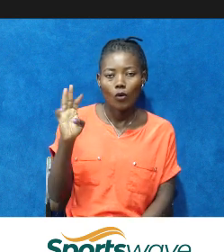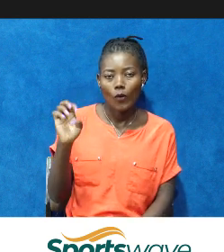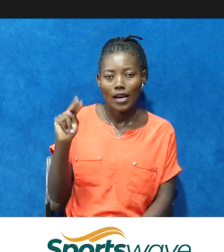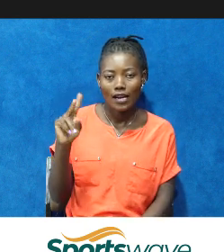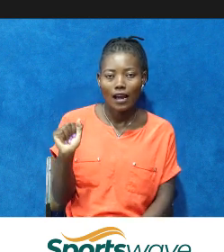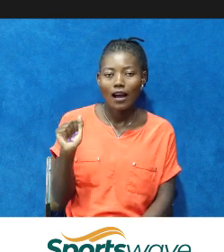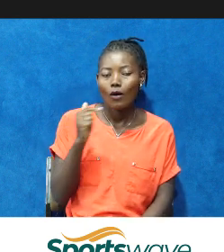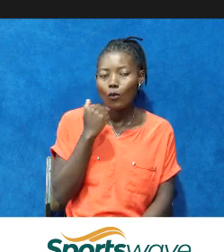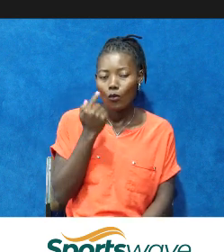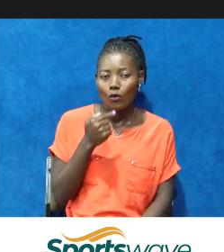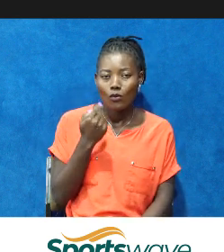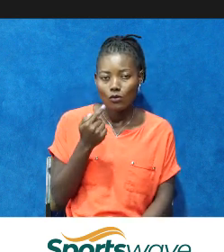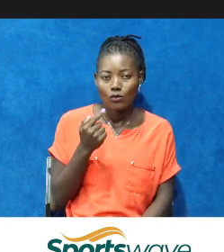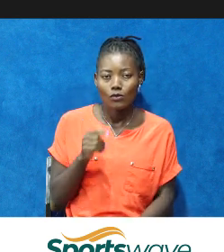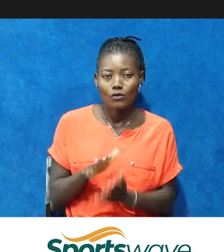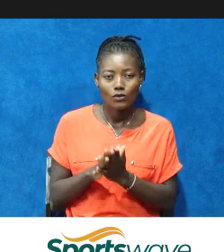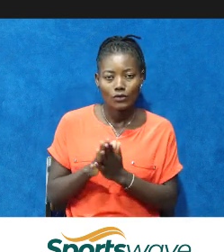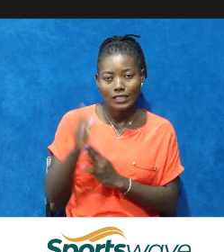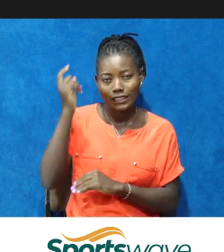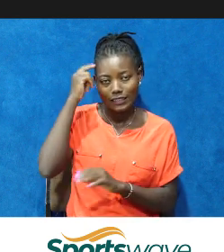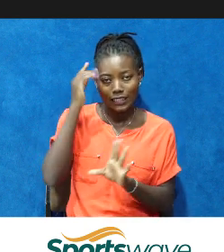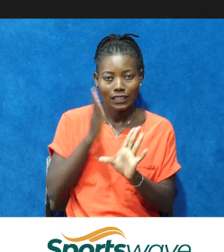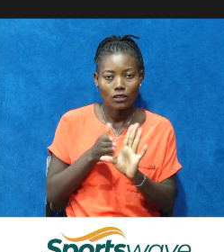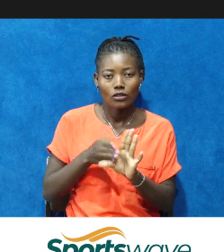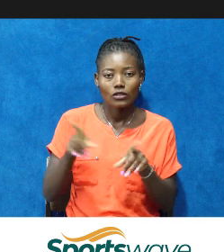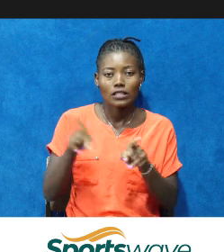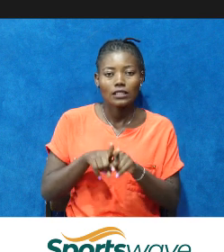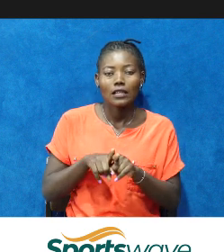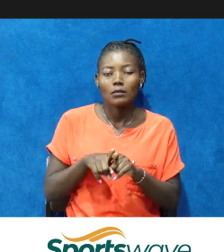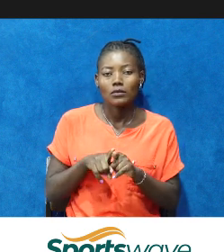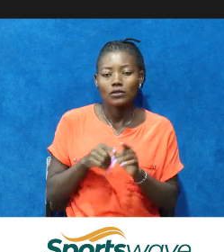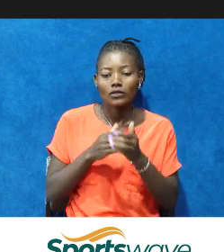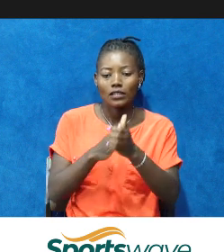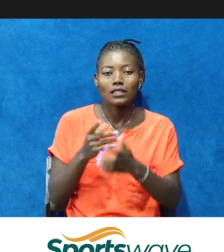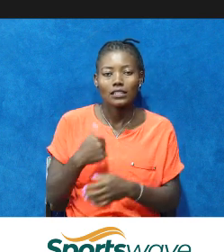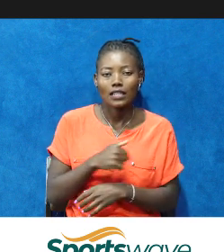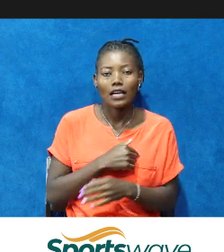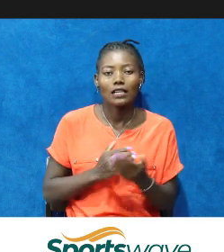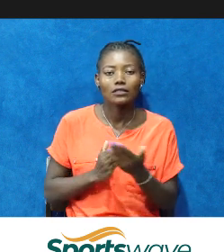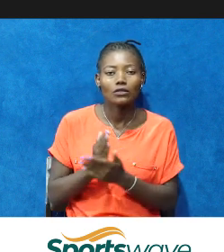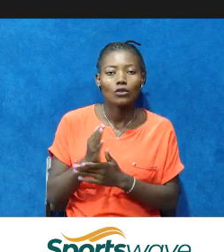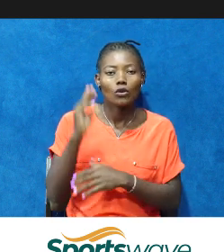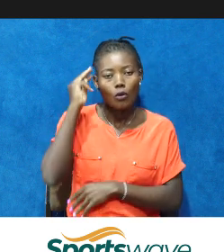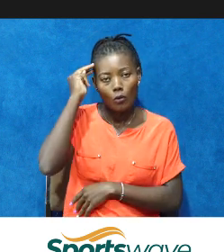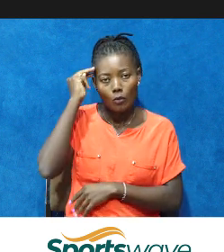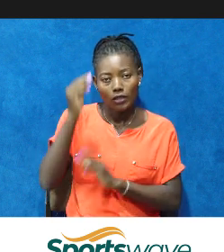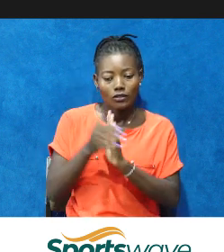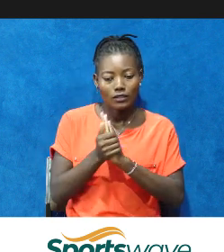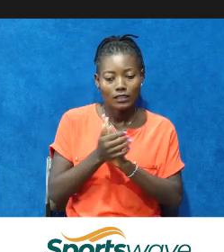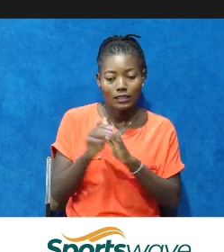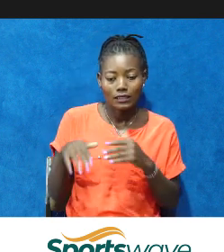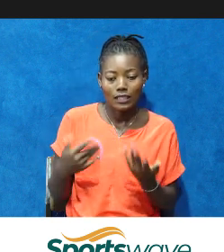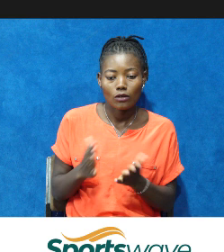is a psychologist, and she'll be taking us through the mental skills in terms of preparations